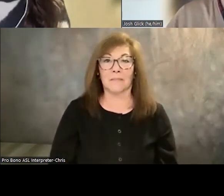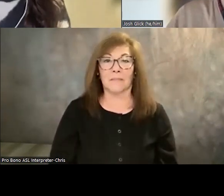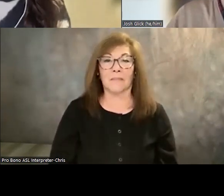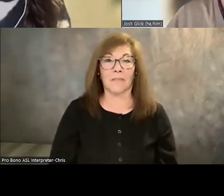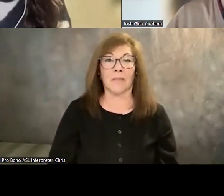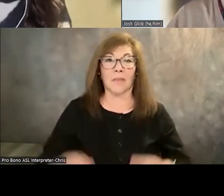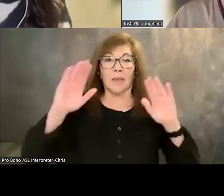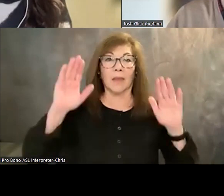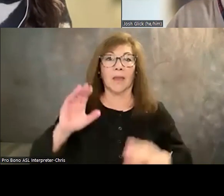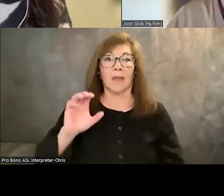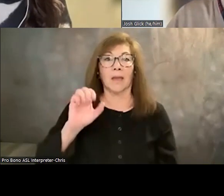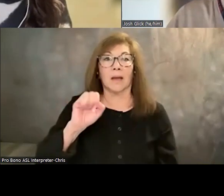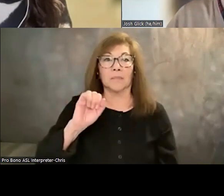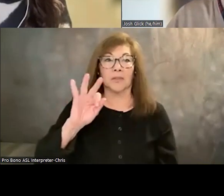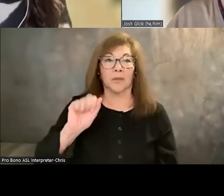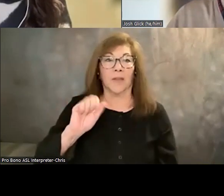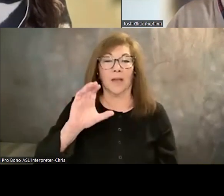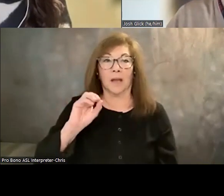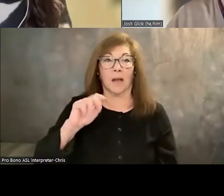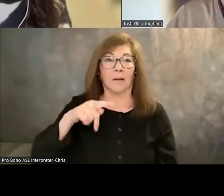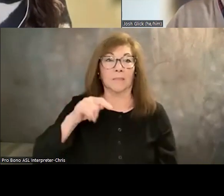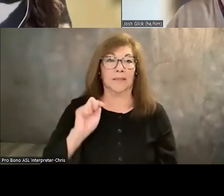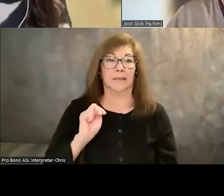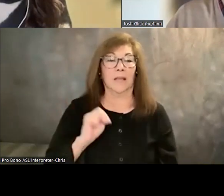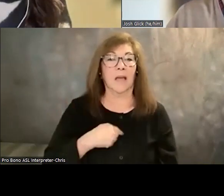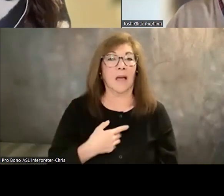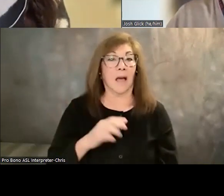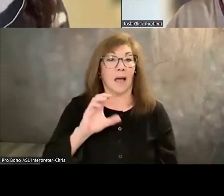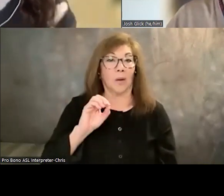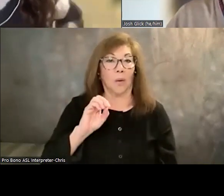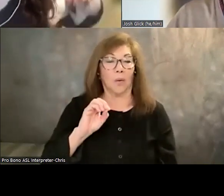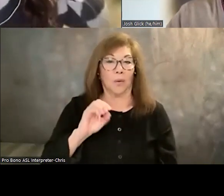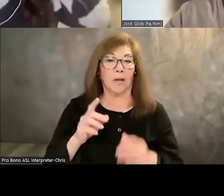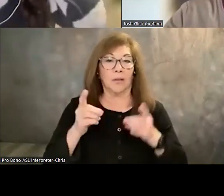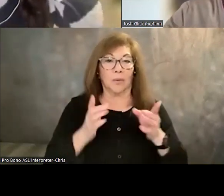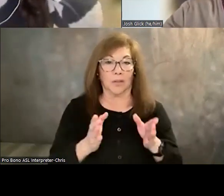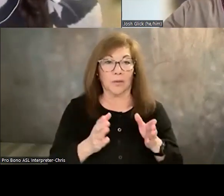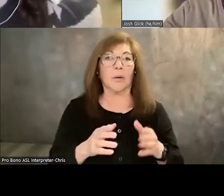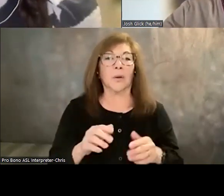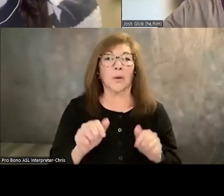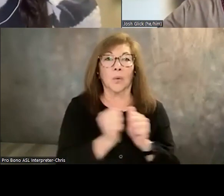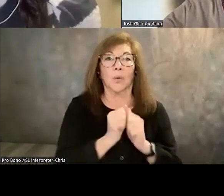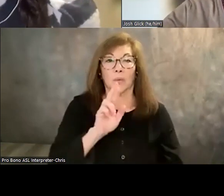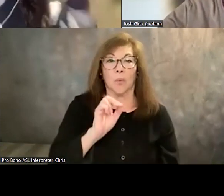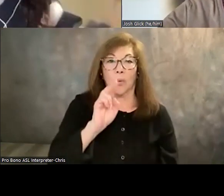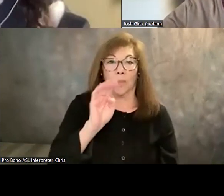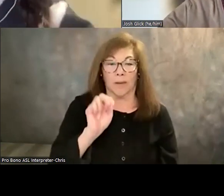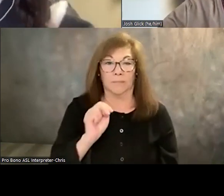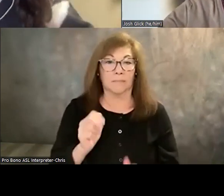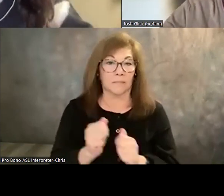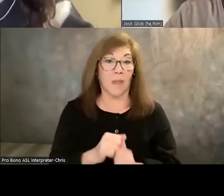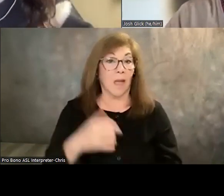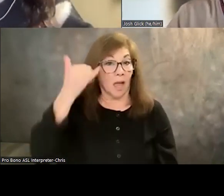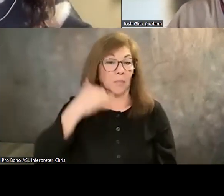Hi, everybody. I'm Sophie Compton, and I co-directed Another Body with Ruben. And I am